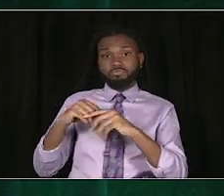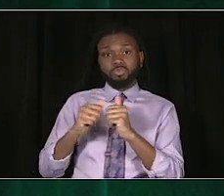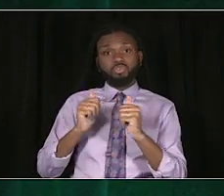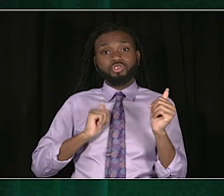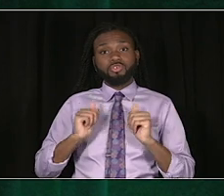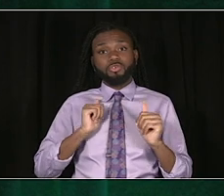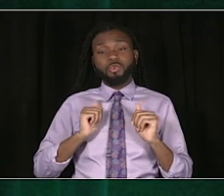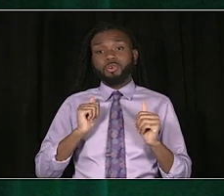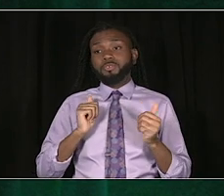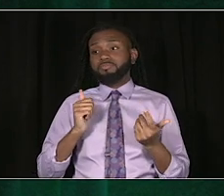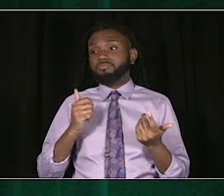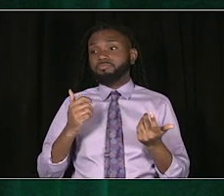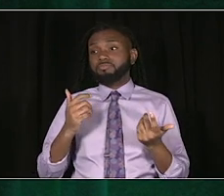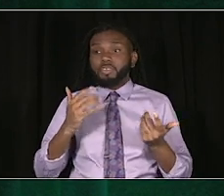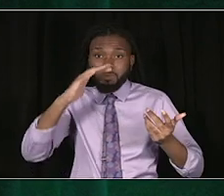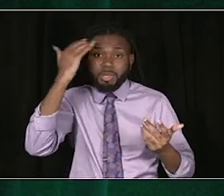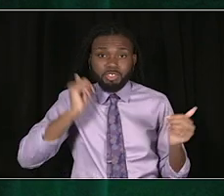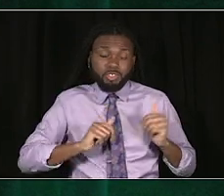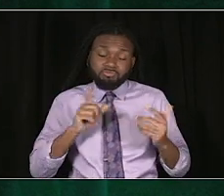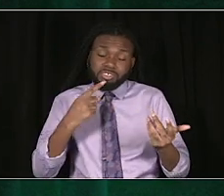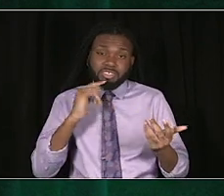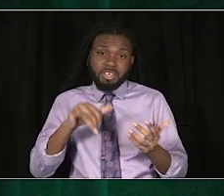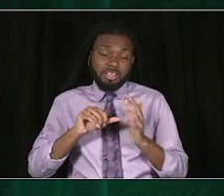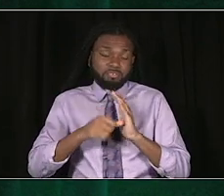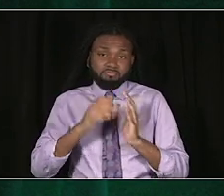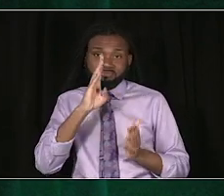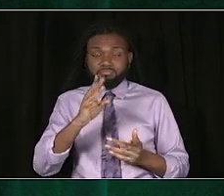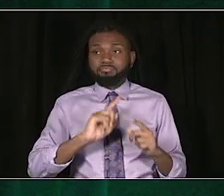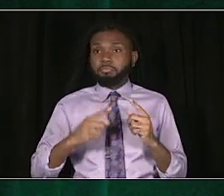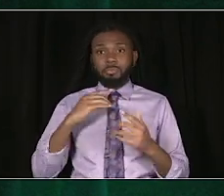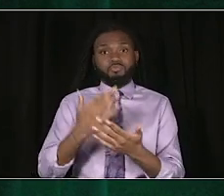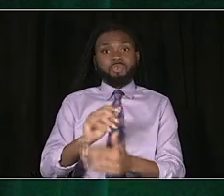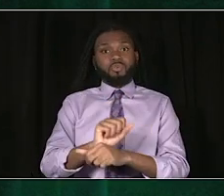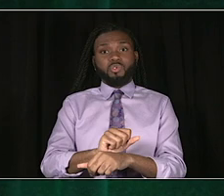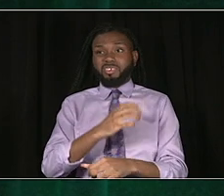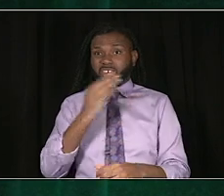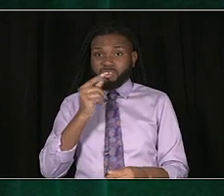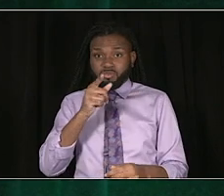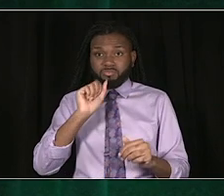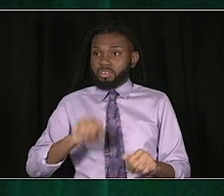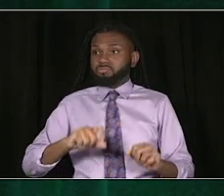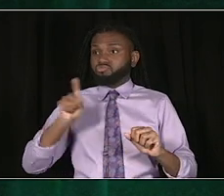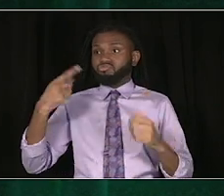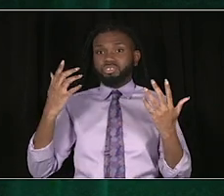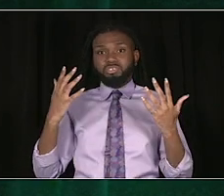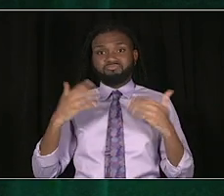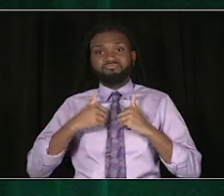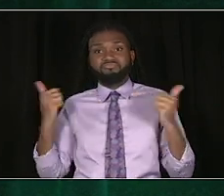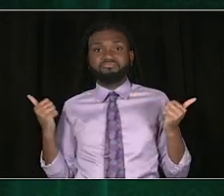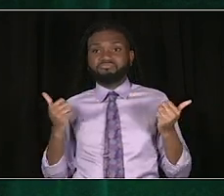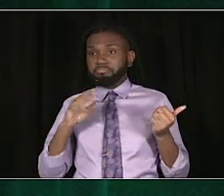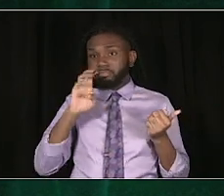with you know, a Black show, I'll just say it. So, you know, you come to work and you're able to just be without trying to